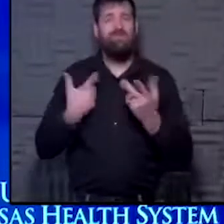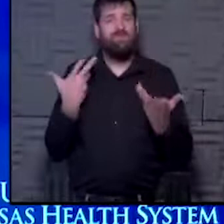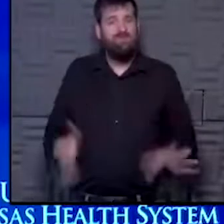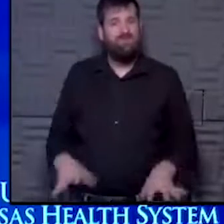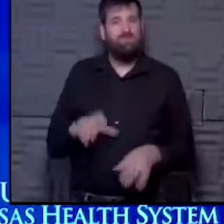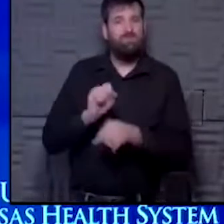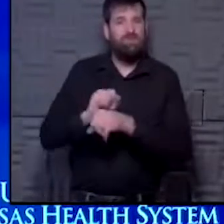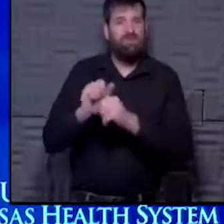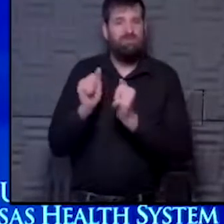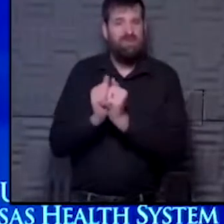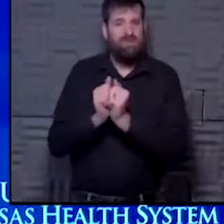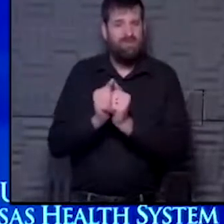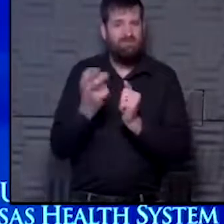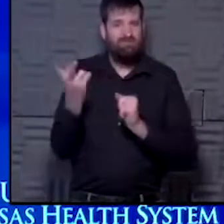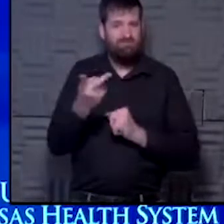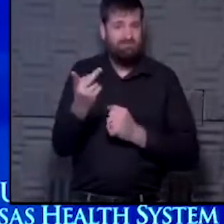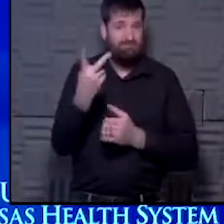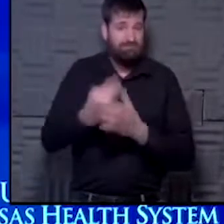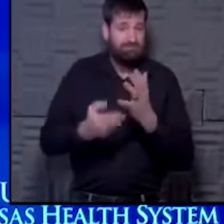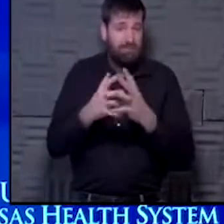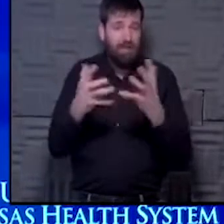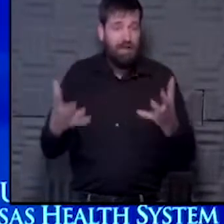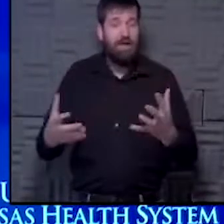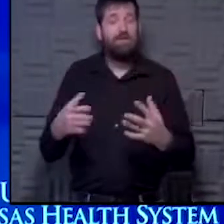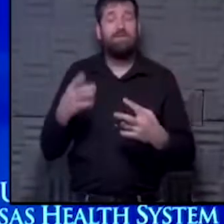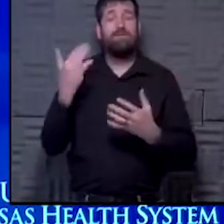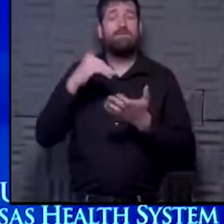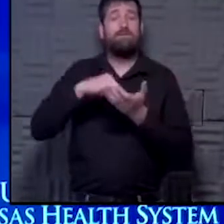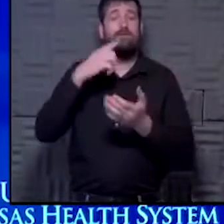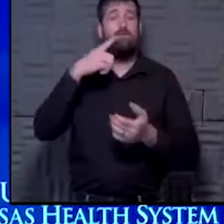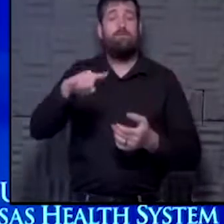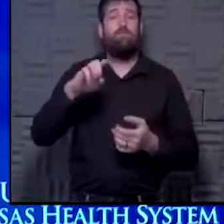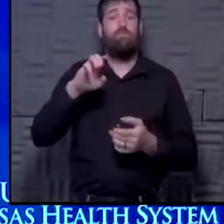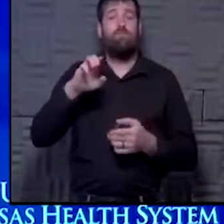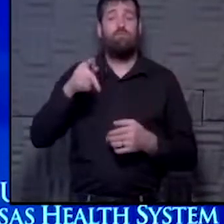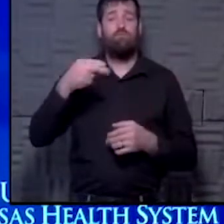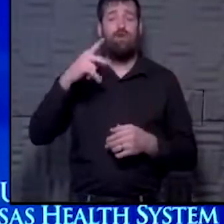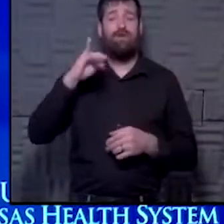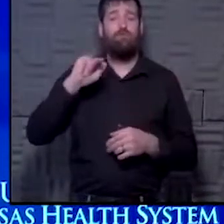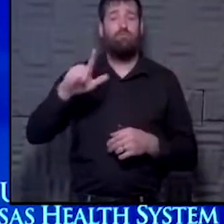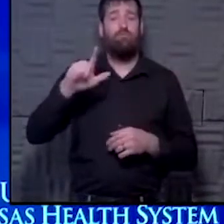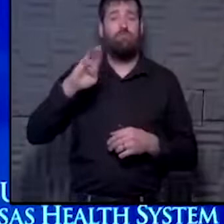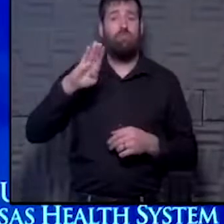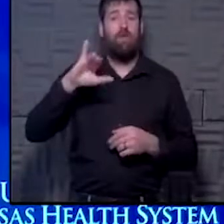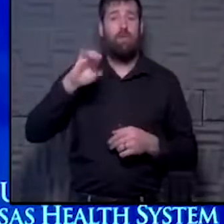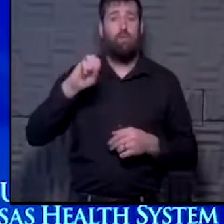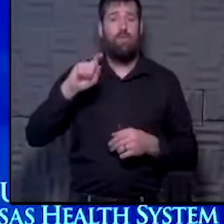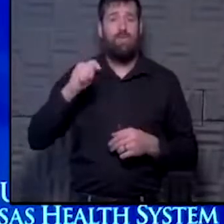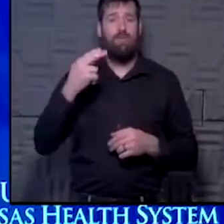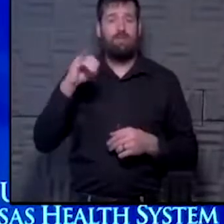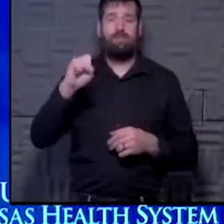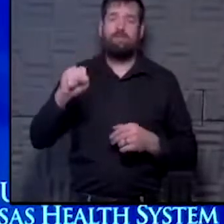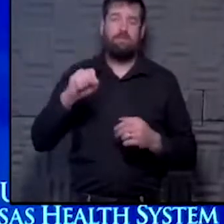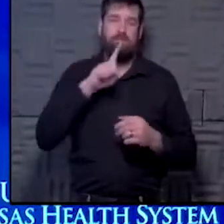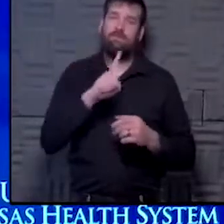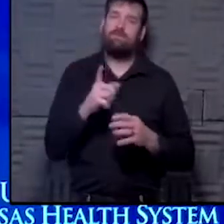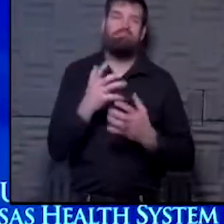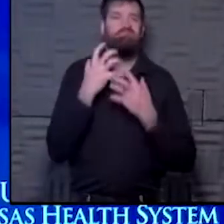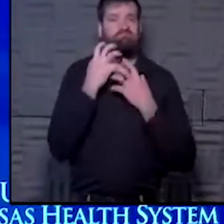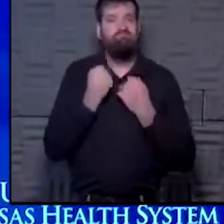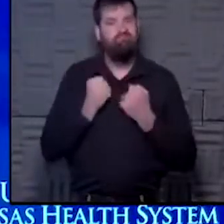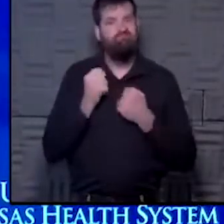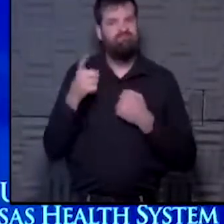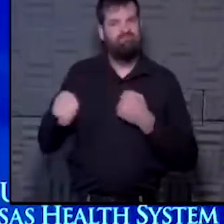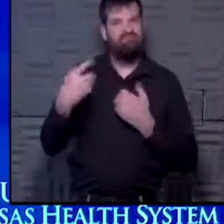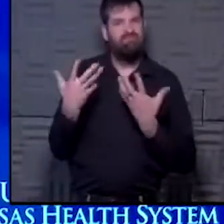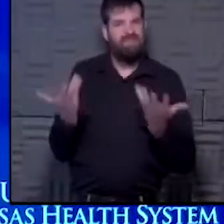them both a lot. And the Center for Practical Bioethics does great work in Kansas City. We're very blessed to have them be a part of our community. And today we're